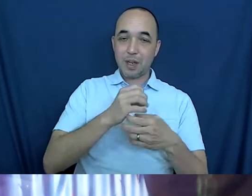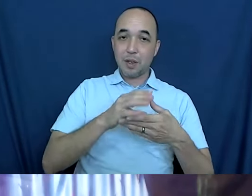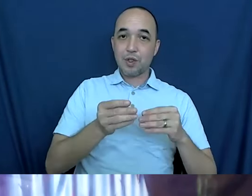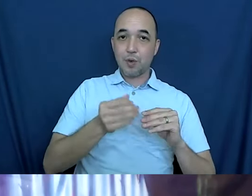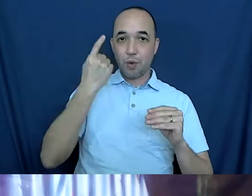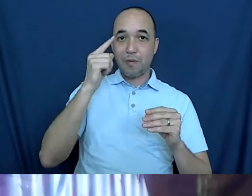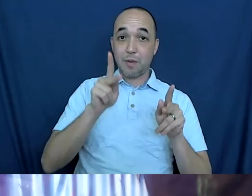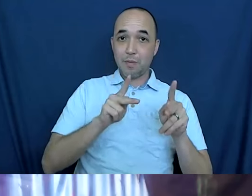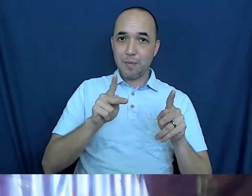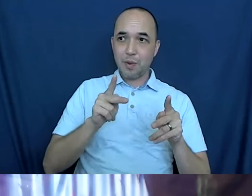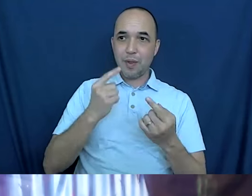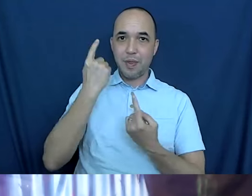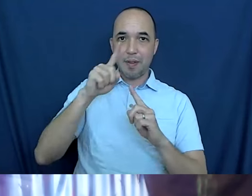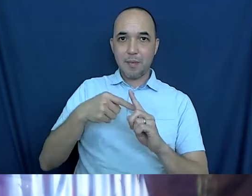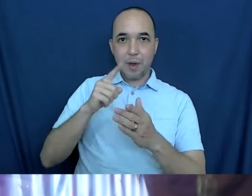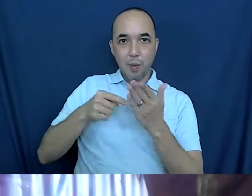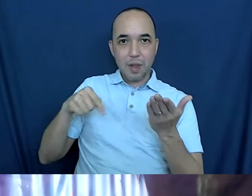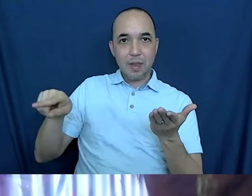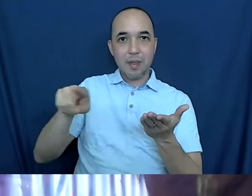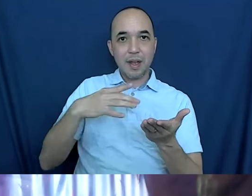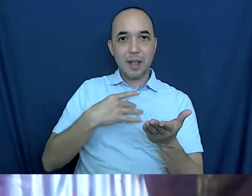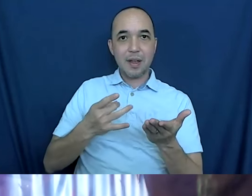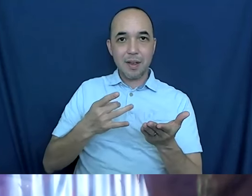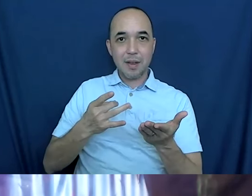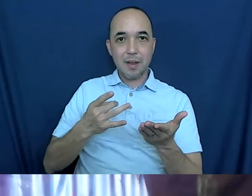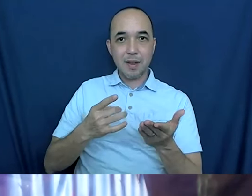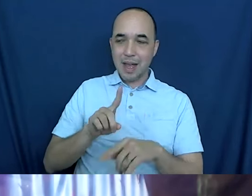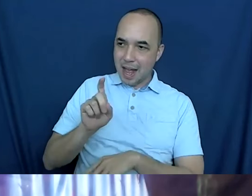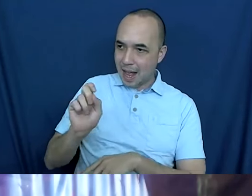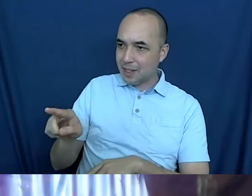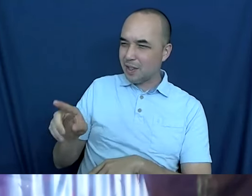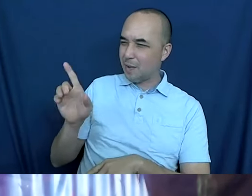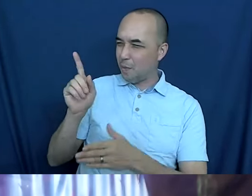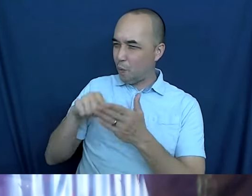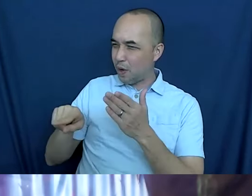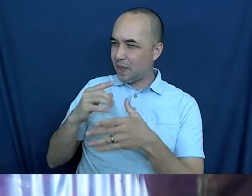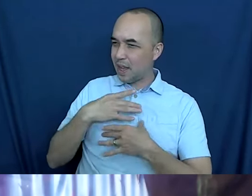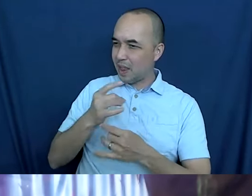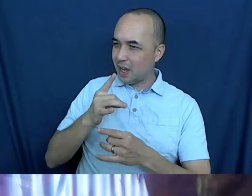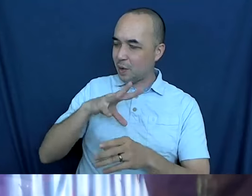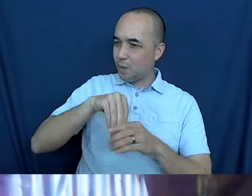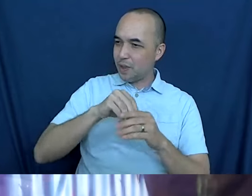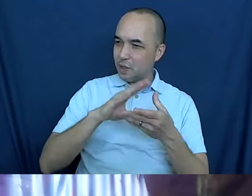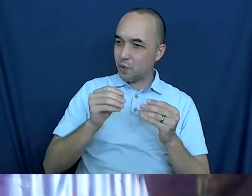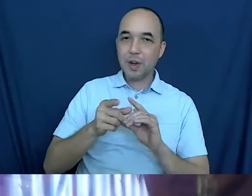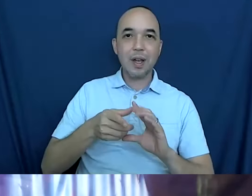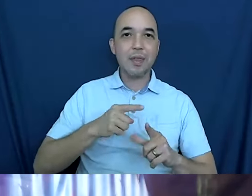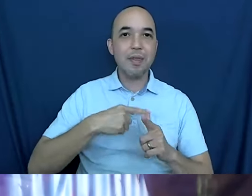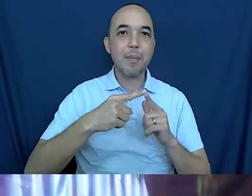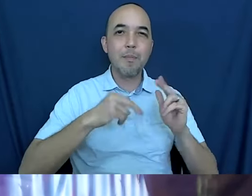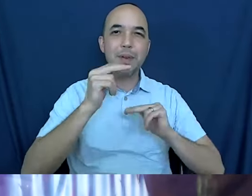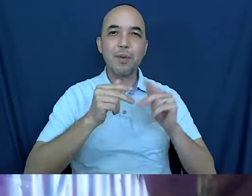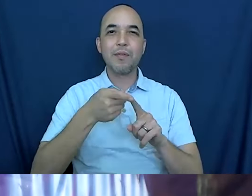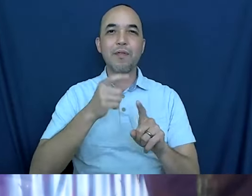the things that they like, or even ask them. Ask them what sort of stuff they like in a story, and then you can build off of that. Because if you know what they